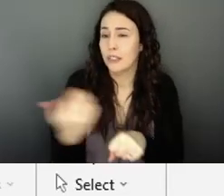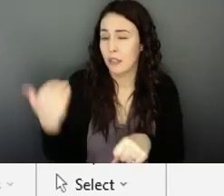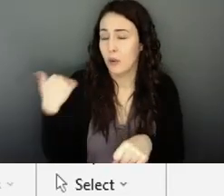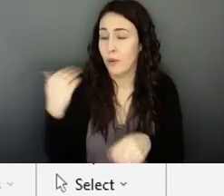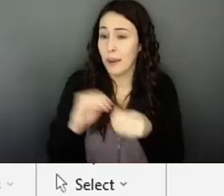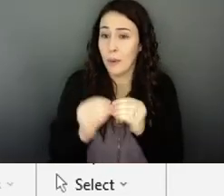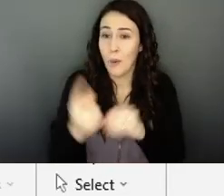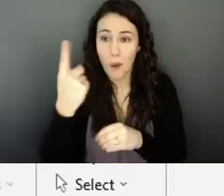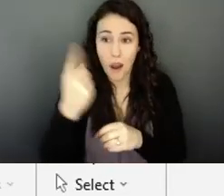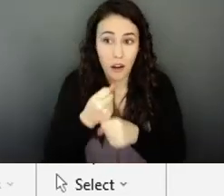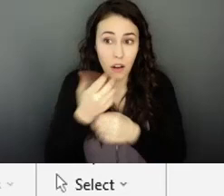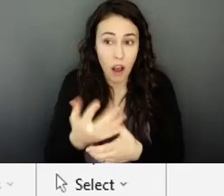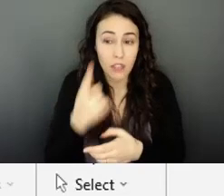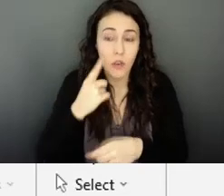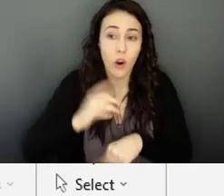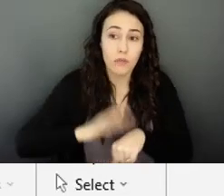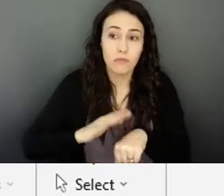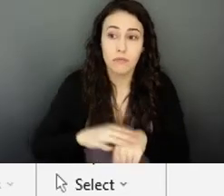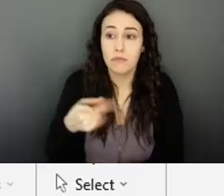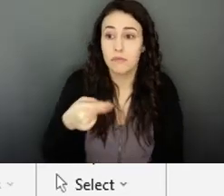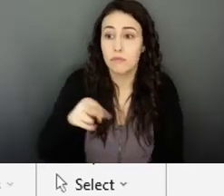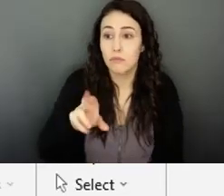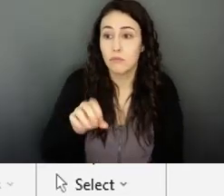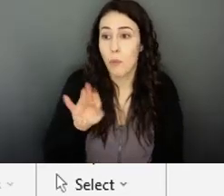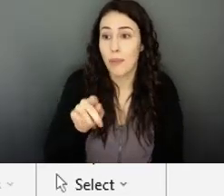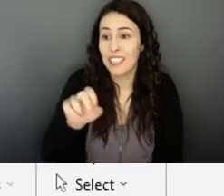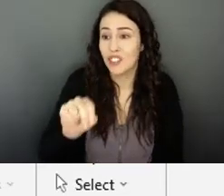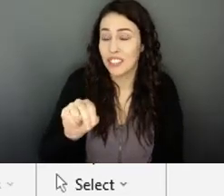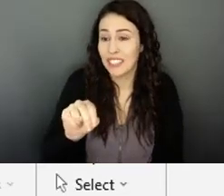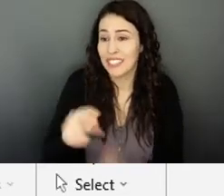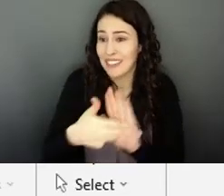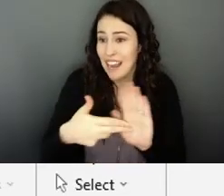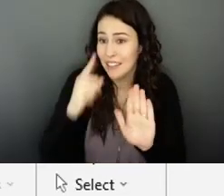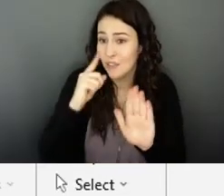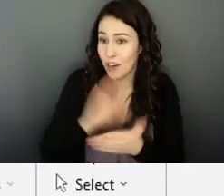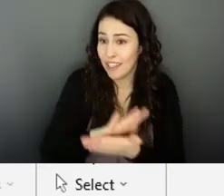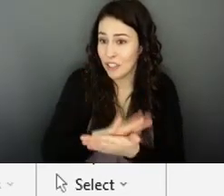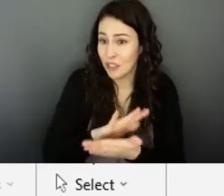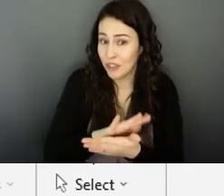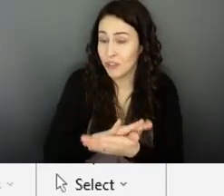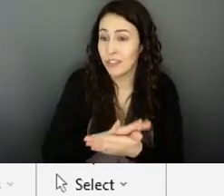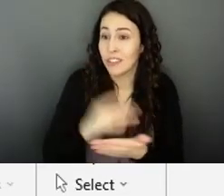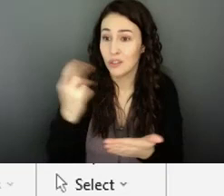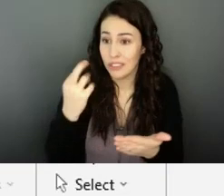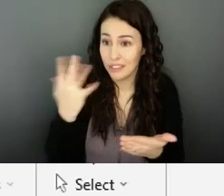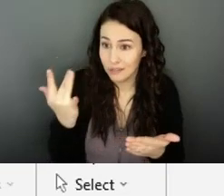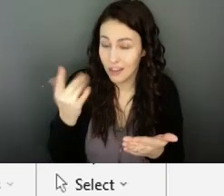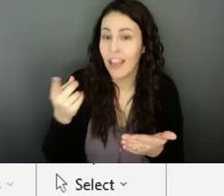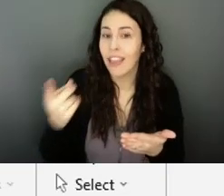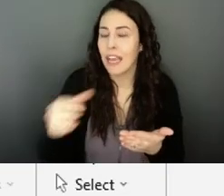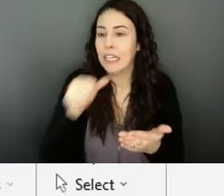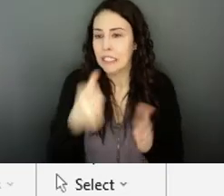being probation status for institutions was that they fell short of demonstrating what they have